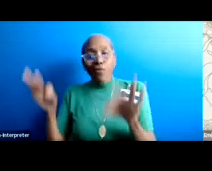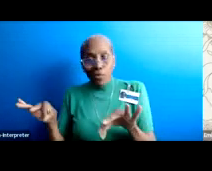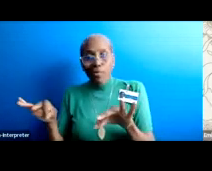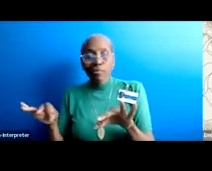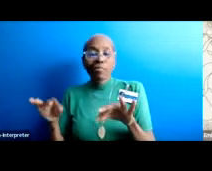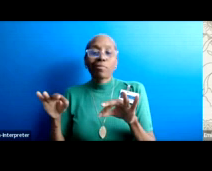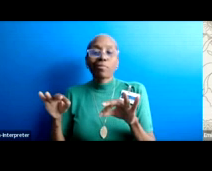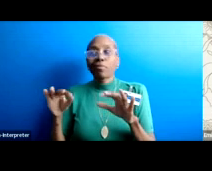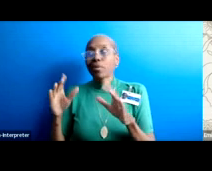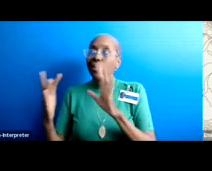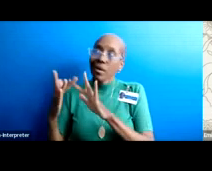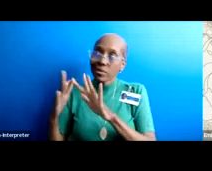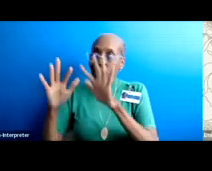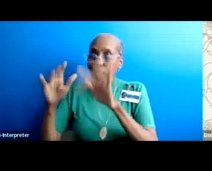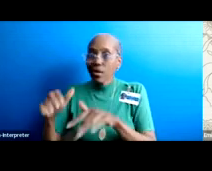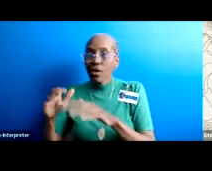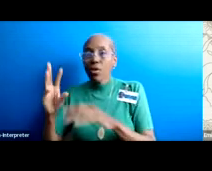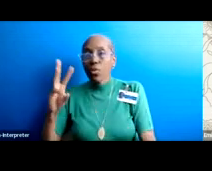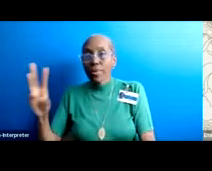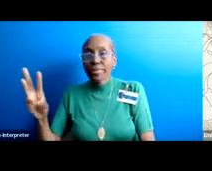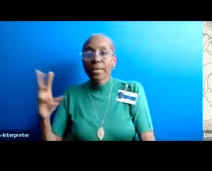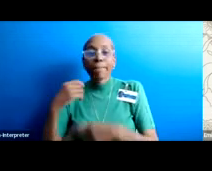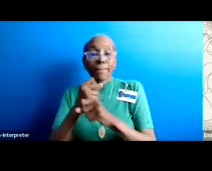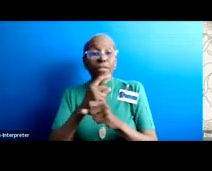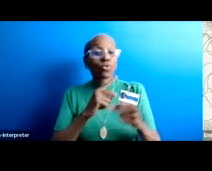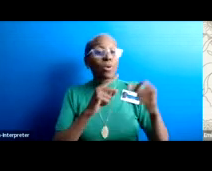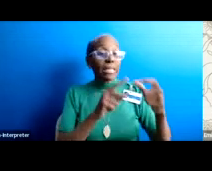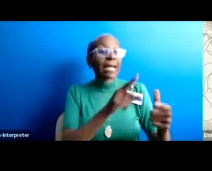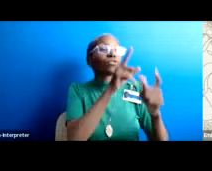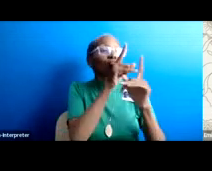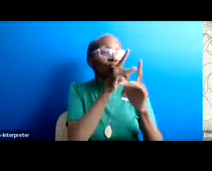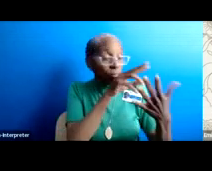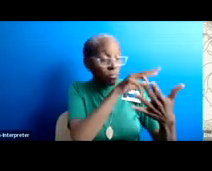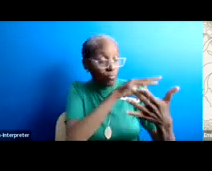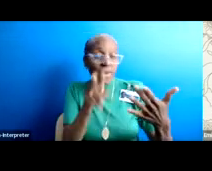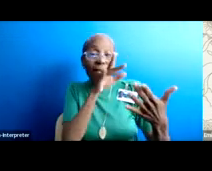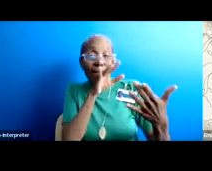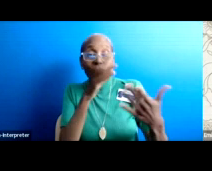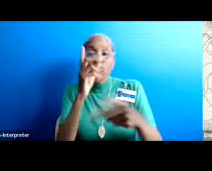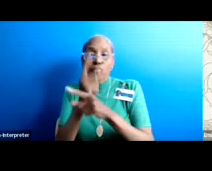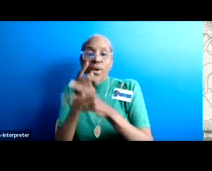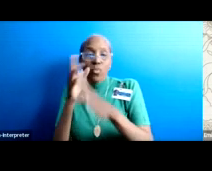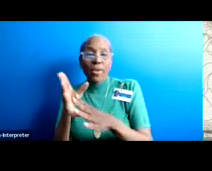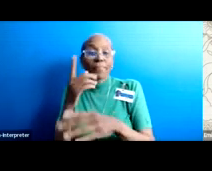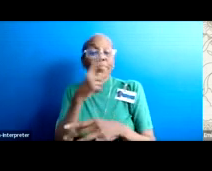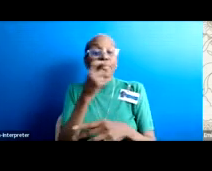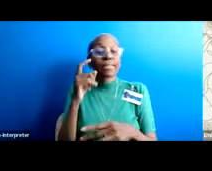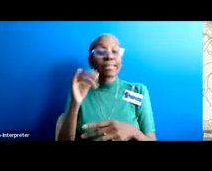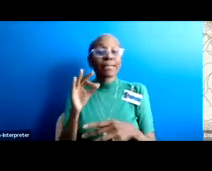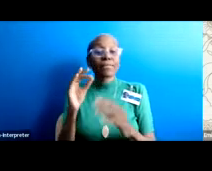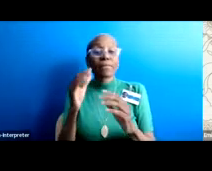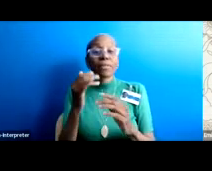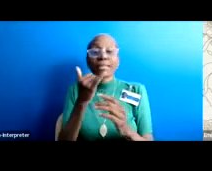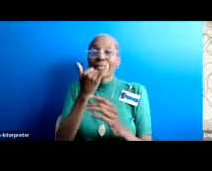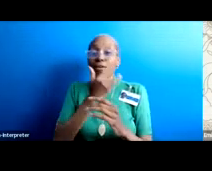filling out a contact form on a website, making sure that gets read in the right way, especially if there is an